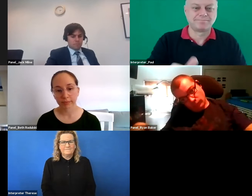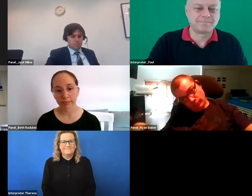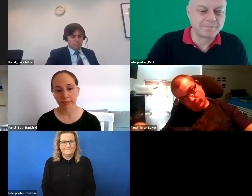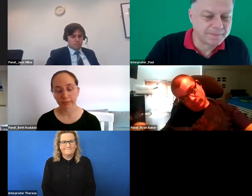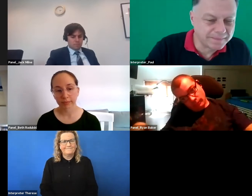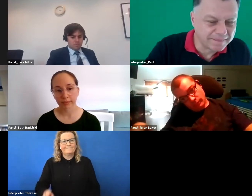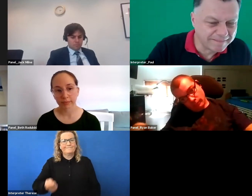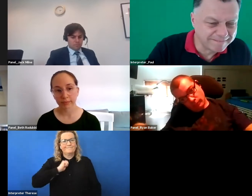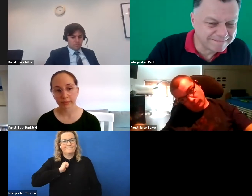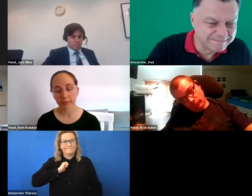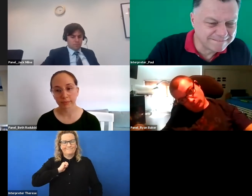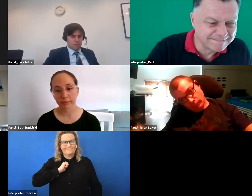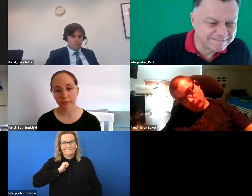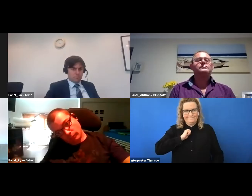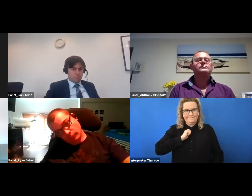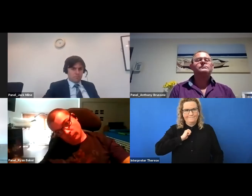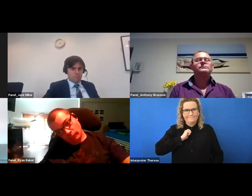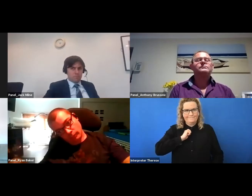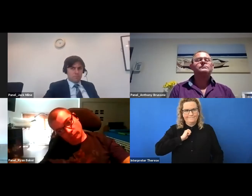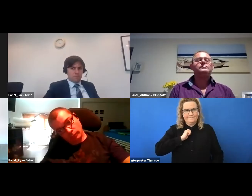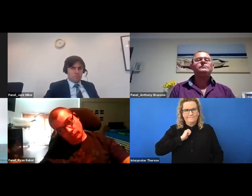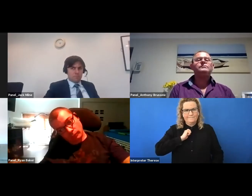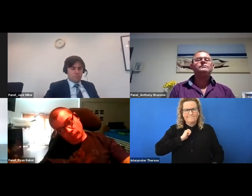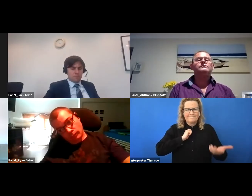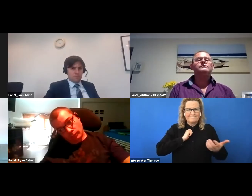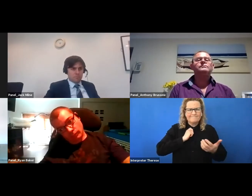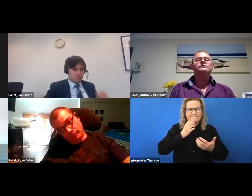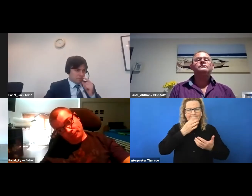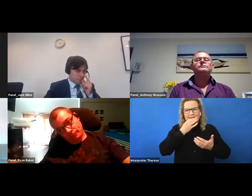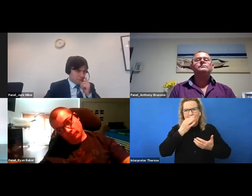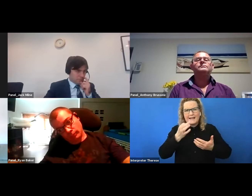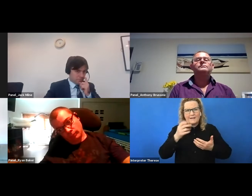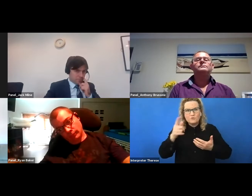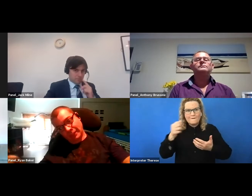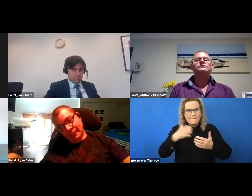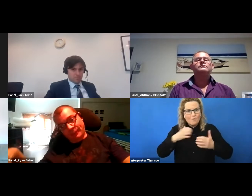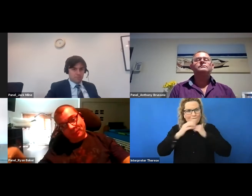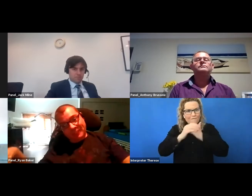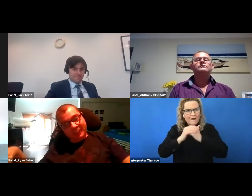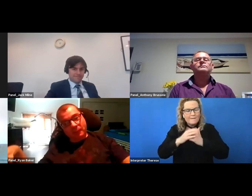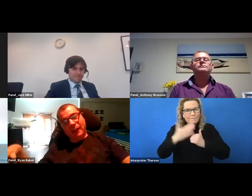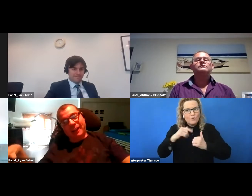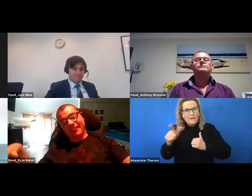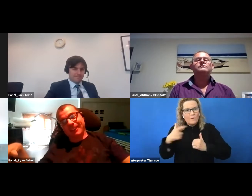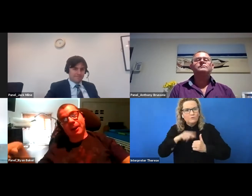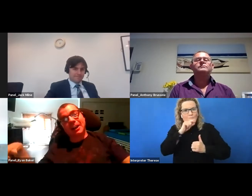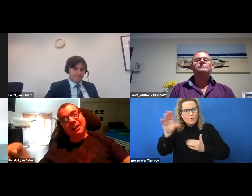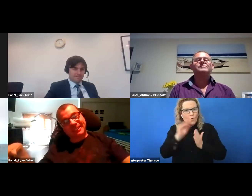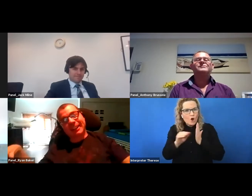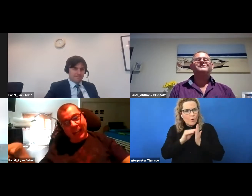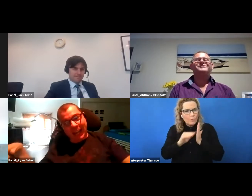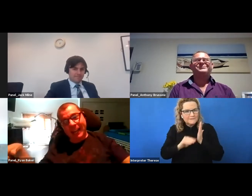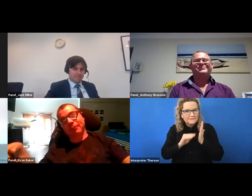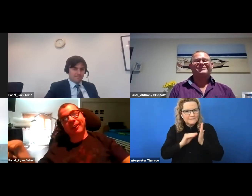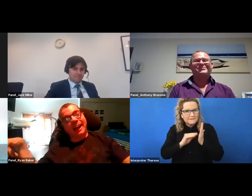Yeah. And Ryan, did you find that you had a lot more friends because they wanted to borrow the notes that you know, take a took for you? Well, I